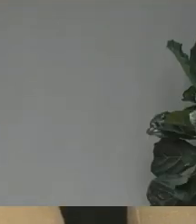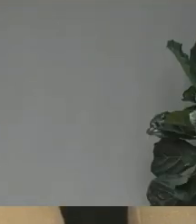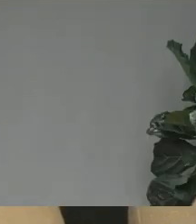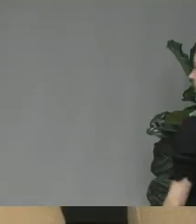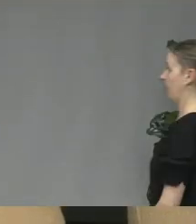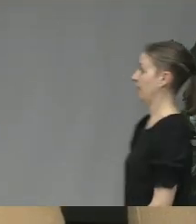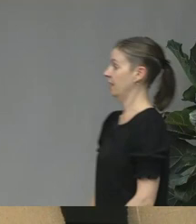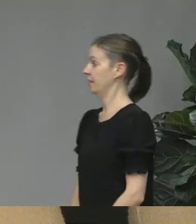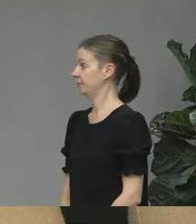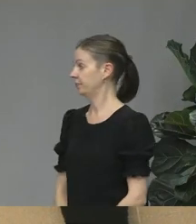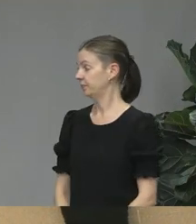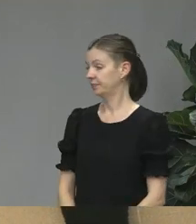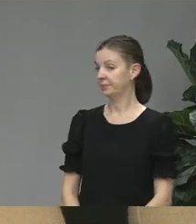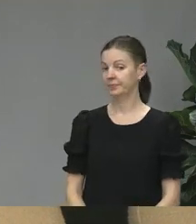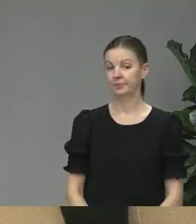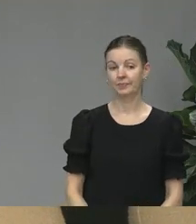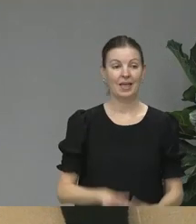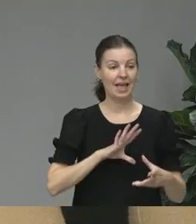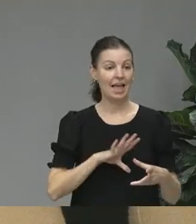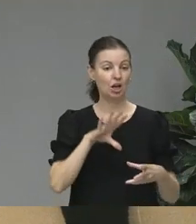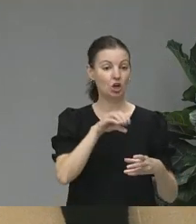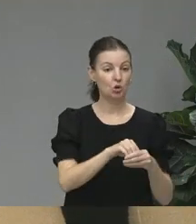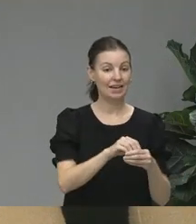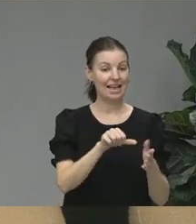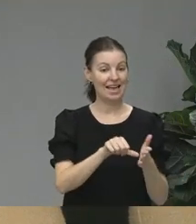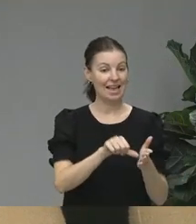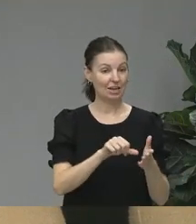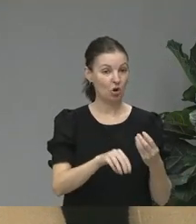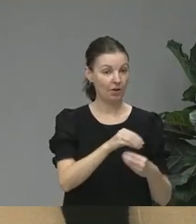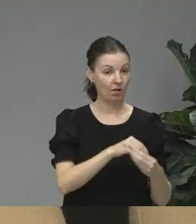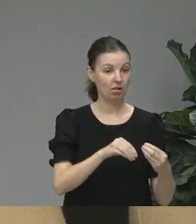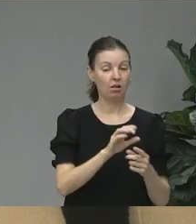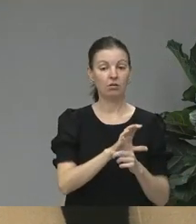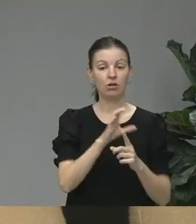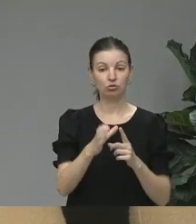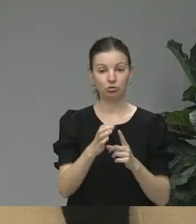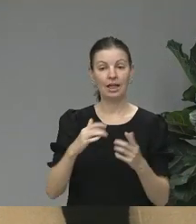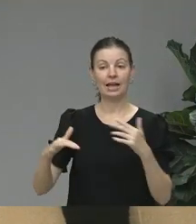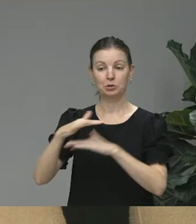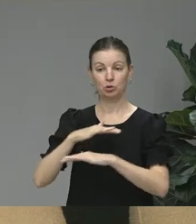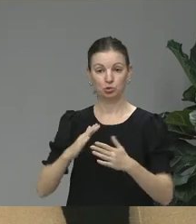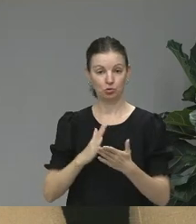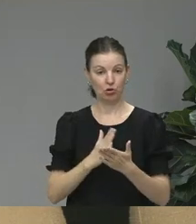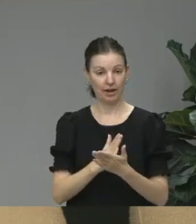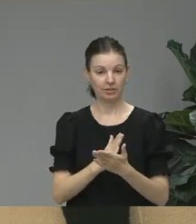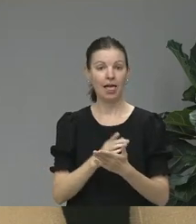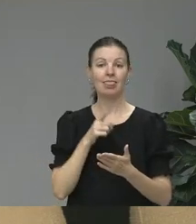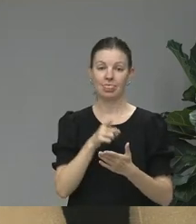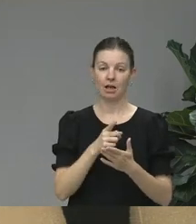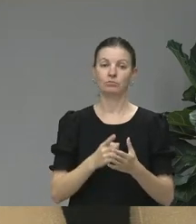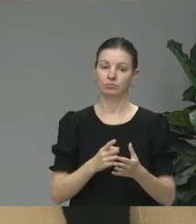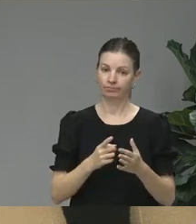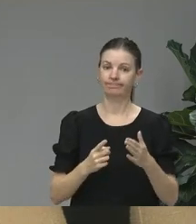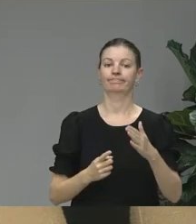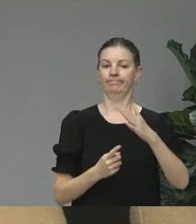The inclusion of economic, cultural and social rights was an absolutely essential part of our proposed